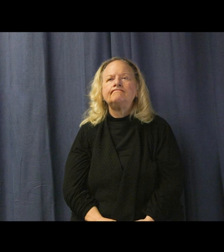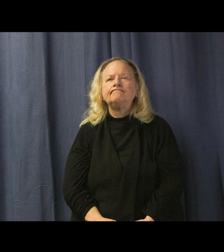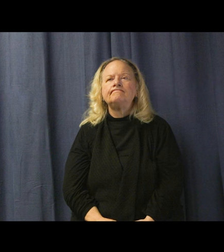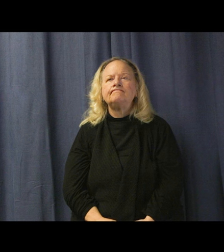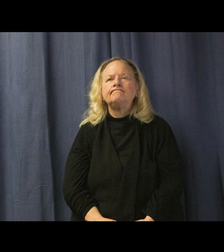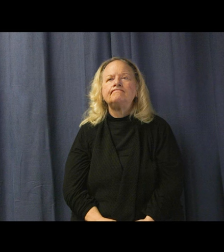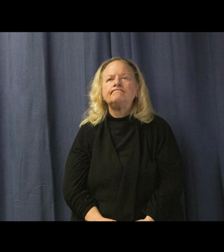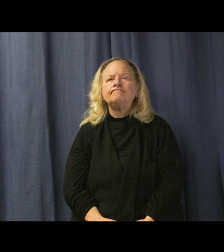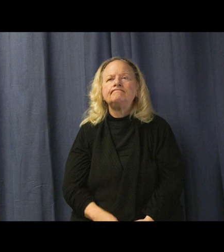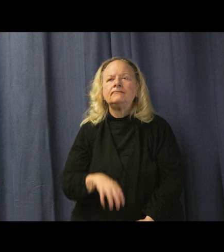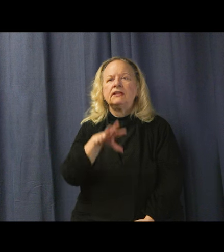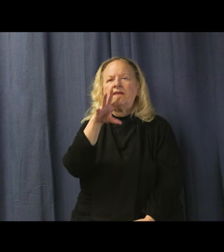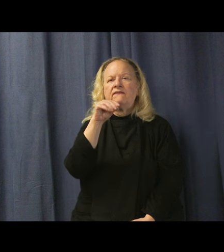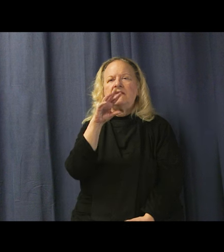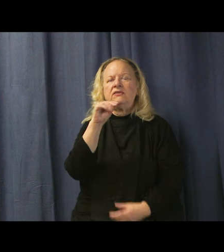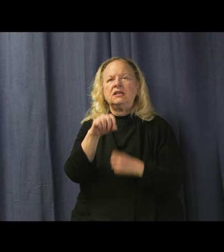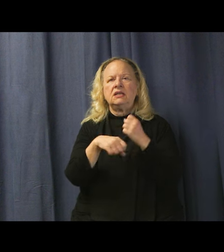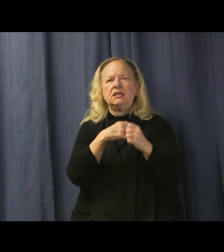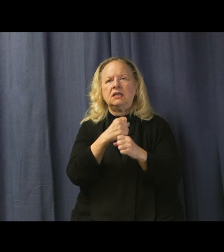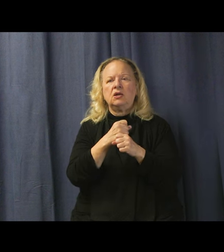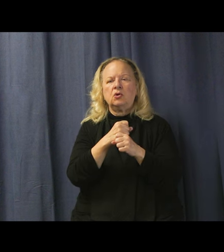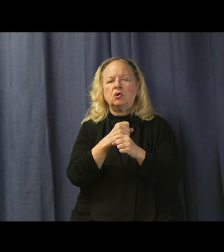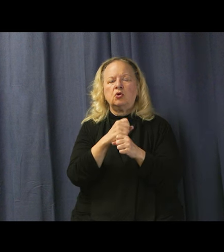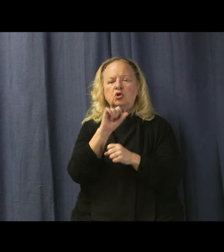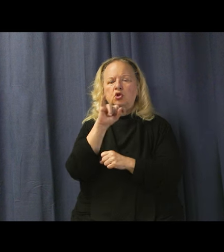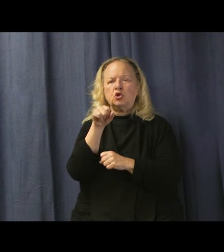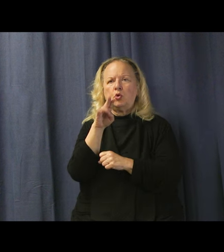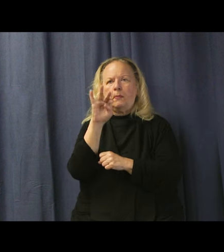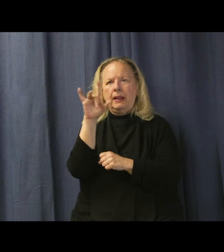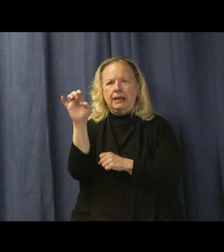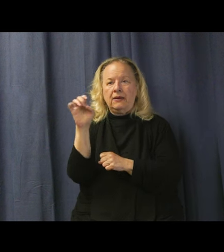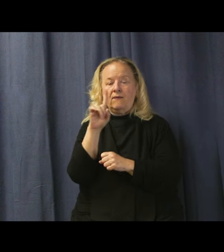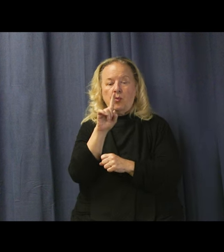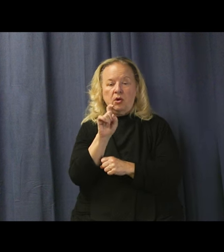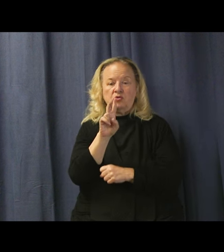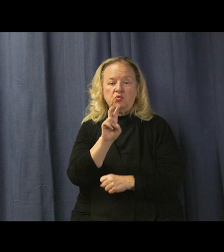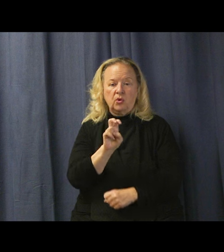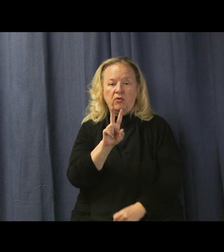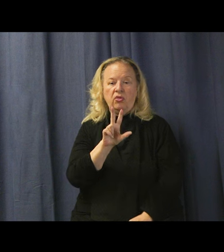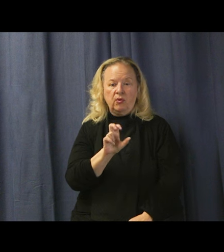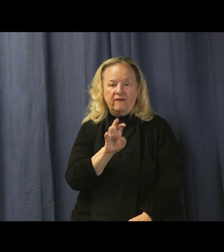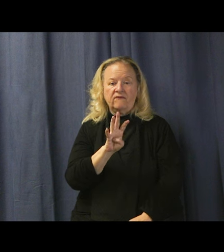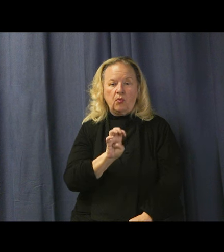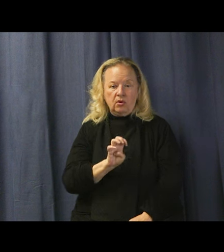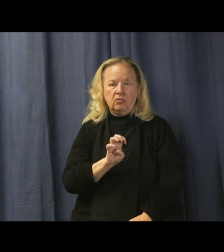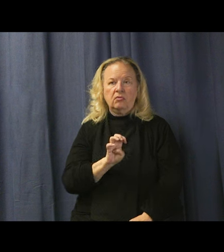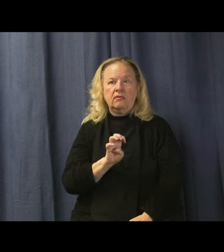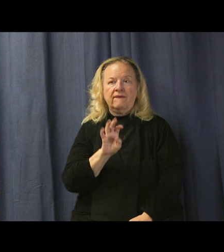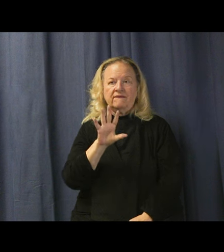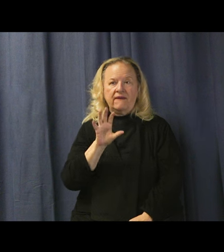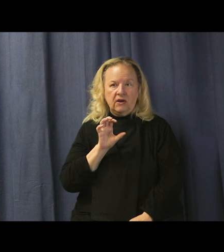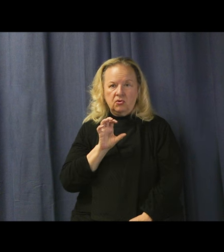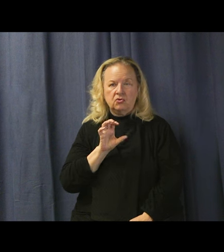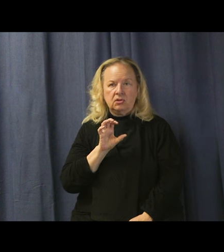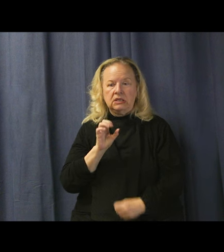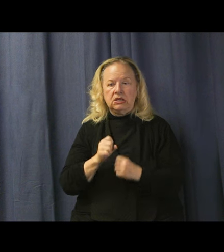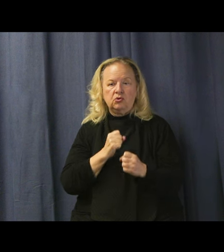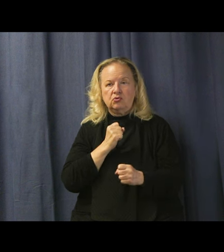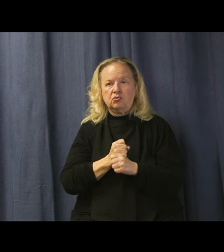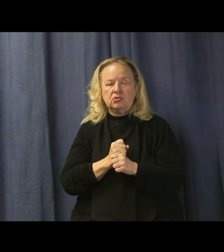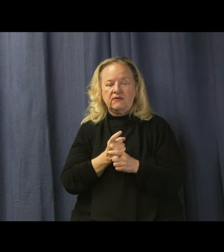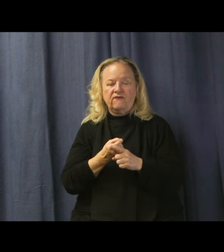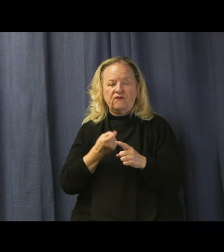are the 50-year jubilee cycles, you have 100, 200, 300, 400, about 500 years